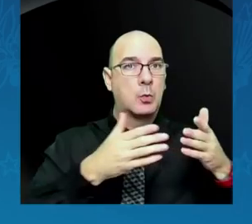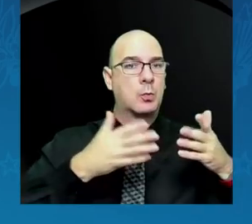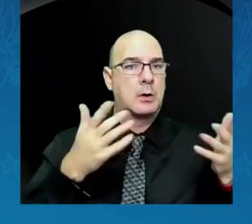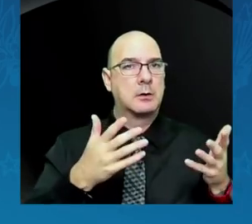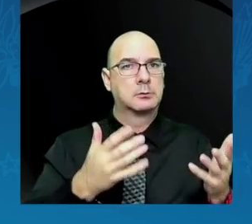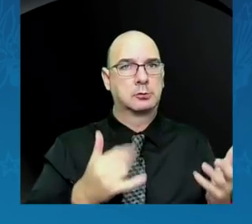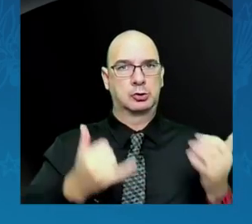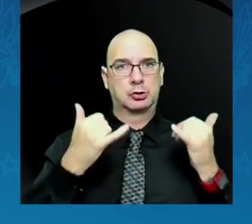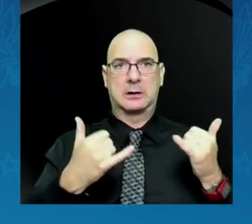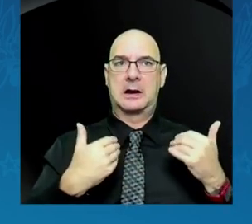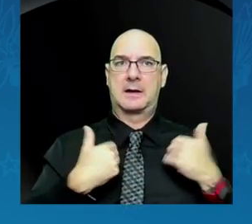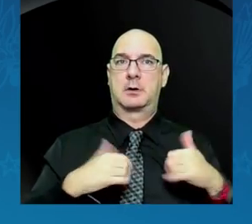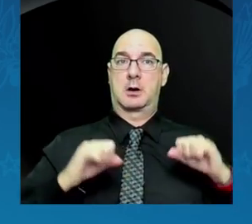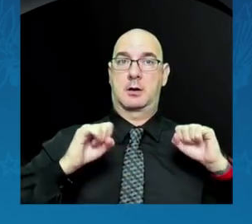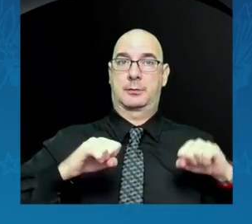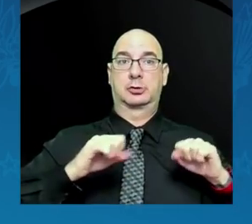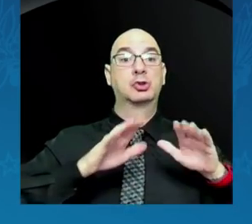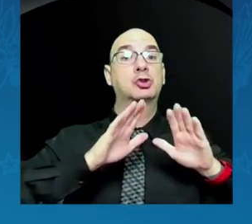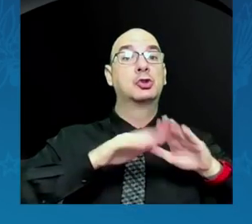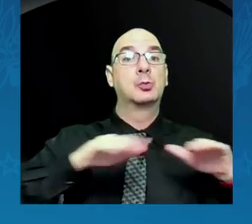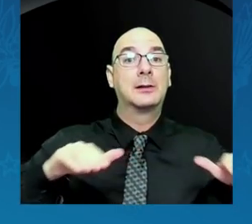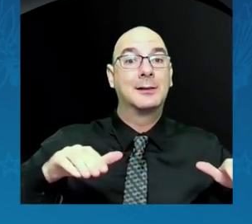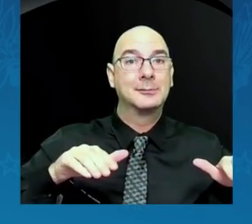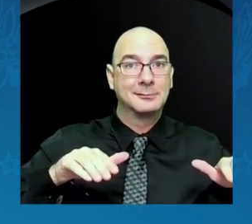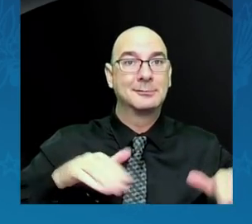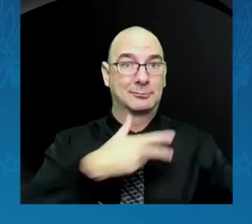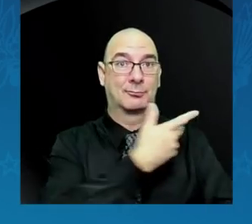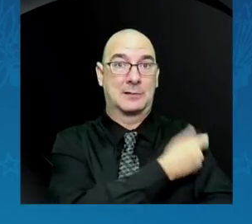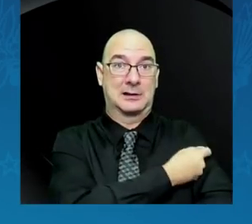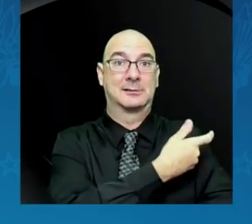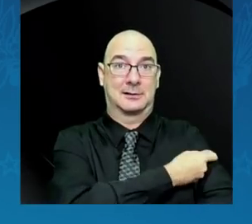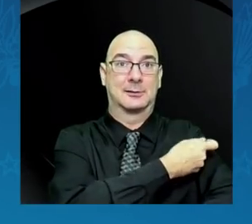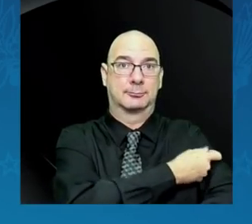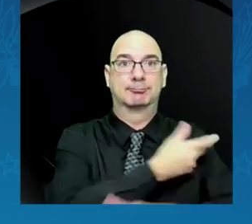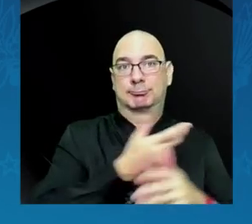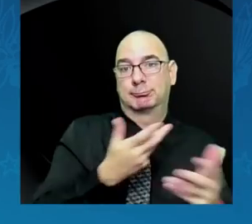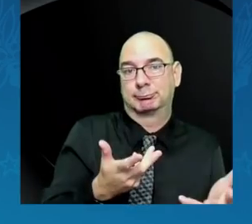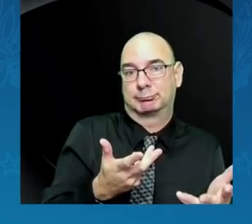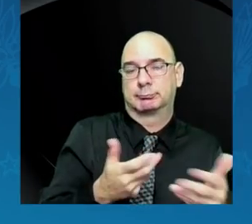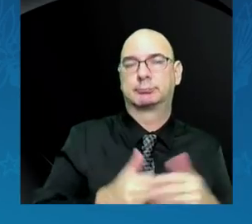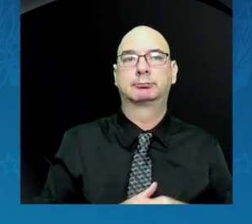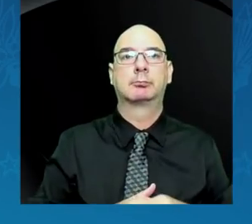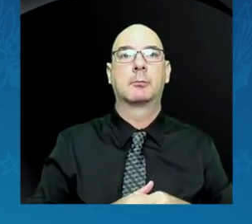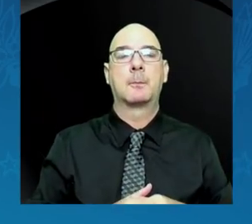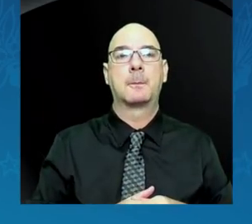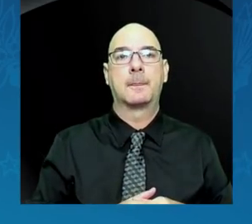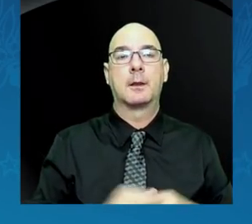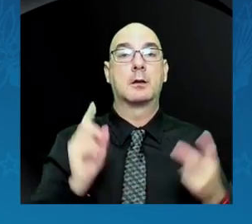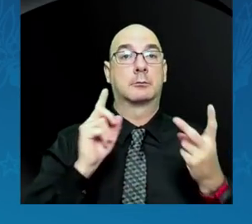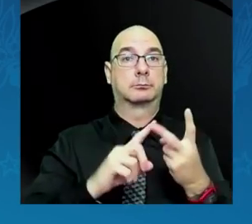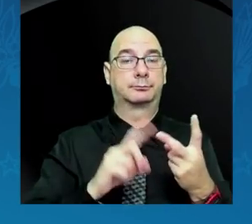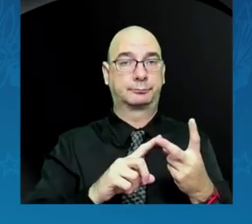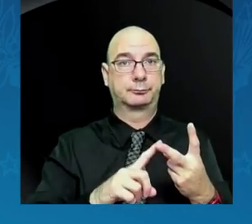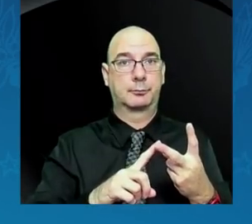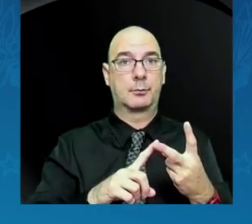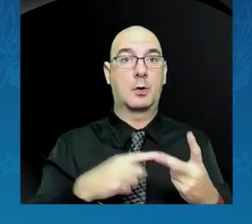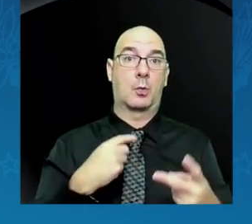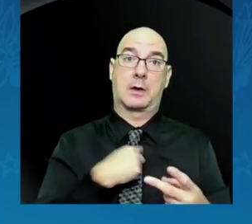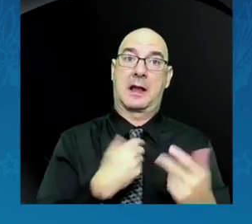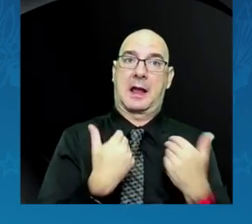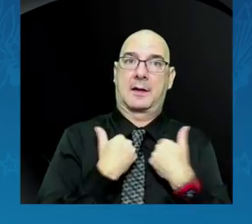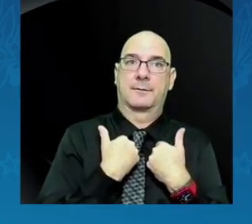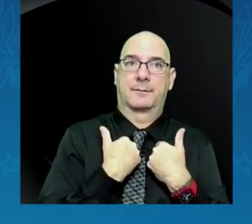get the vaccination, the shot. We have at our disposal the ability to